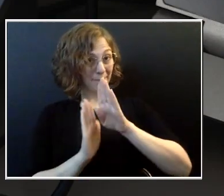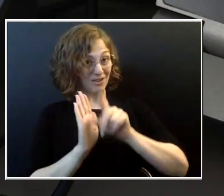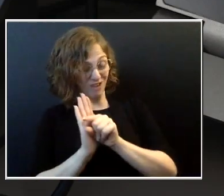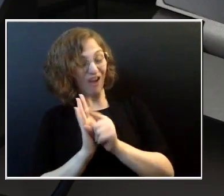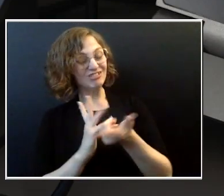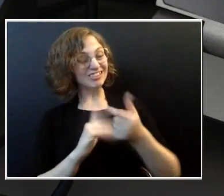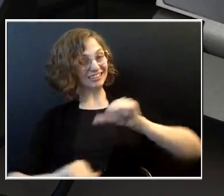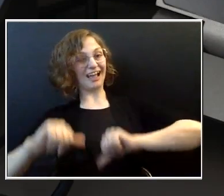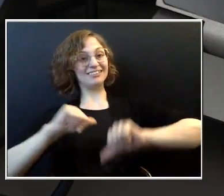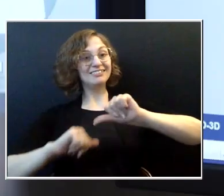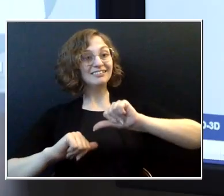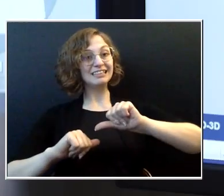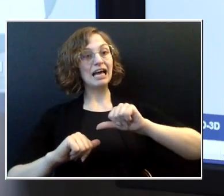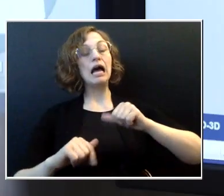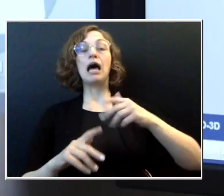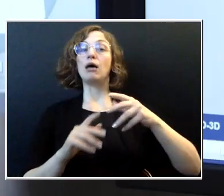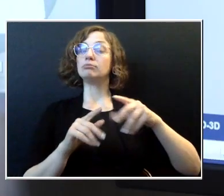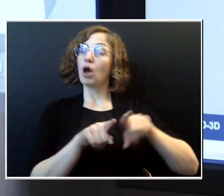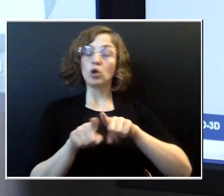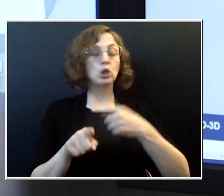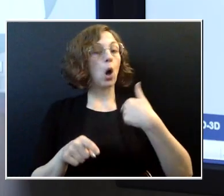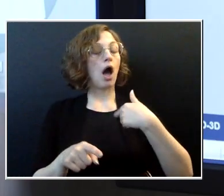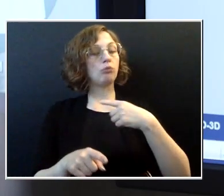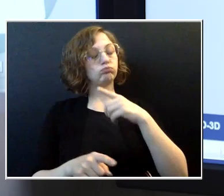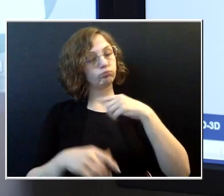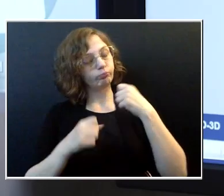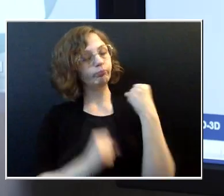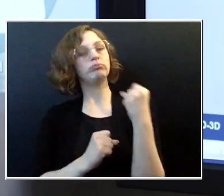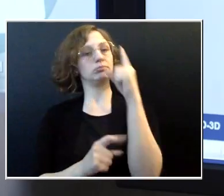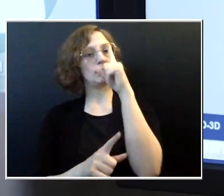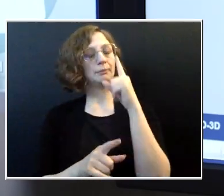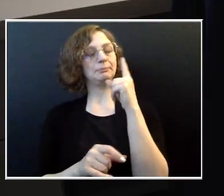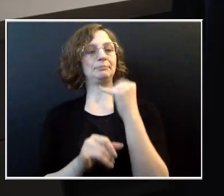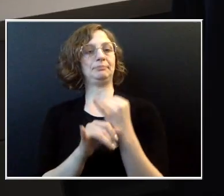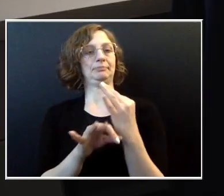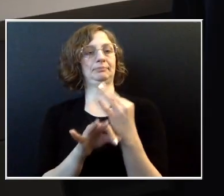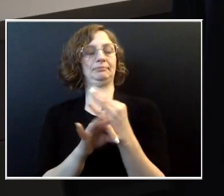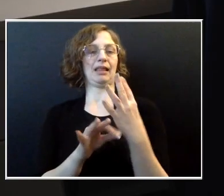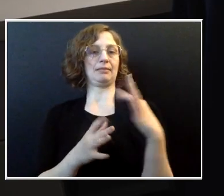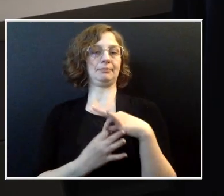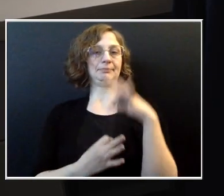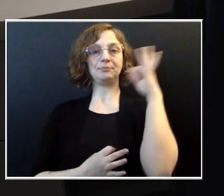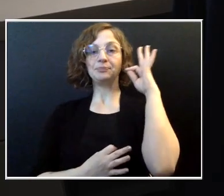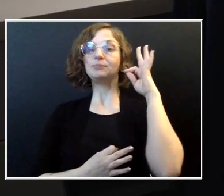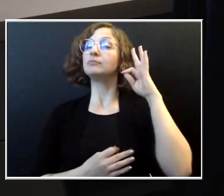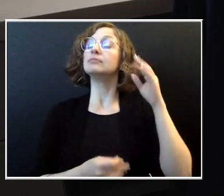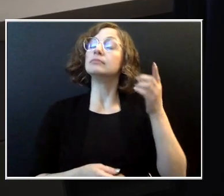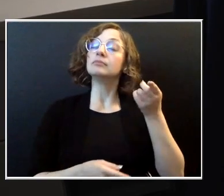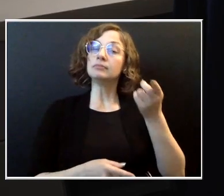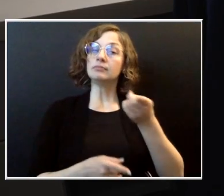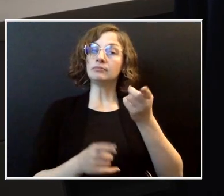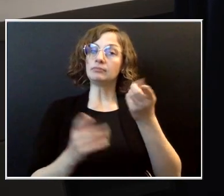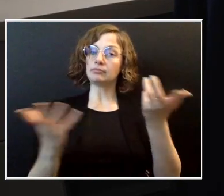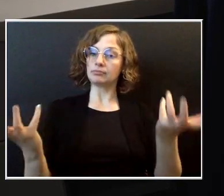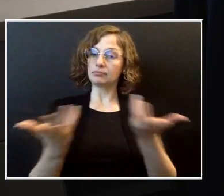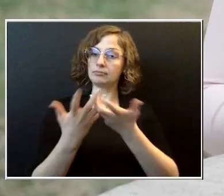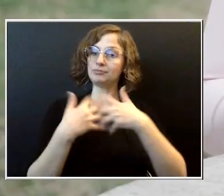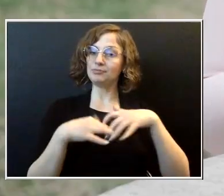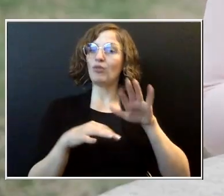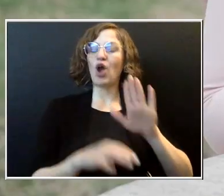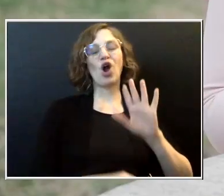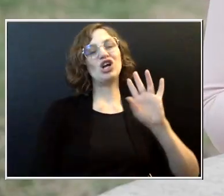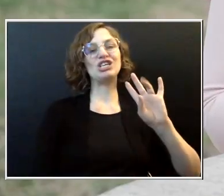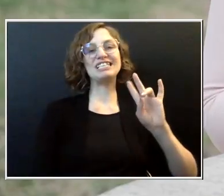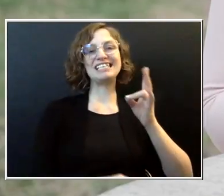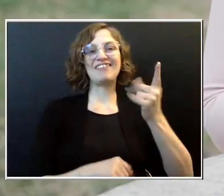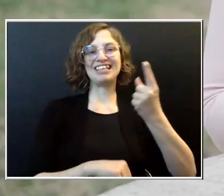spiritual person. This woman of faith found a way to incorporate the religious ideals of her Seventh-day Adventist upbringing. I